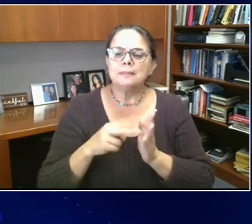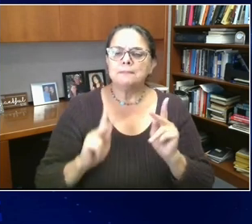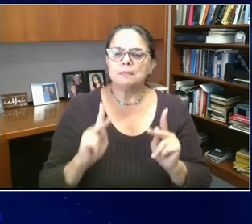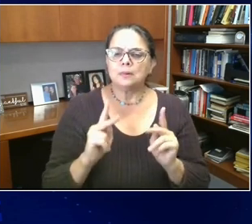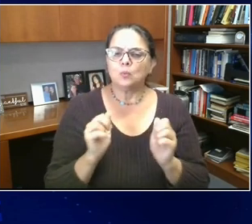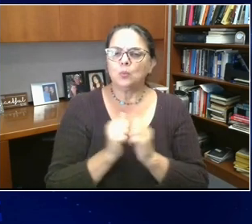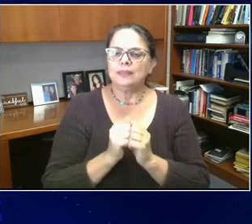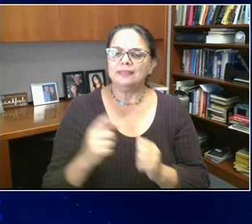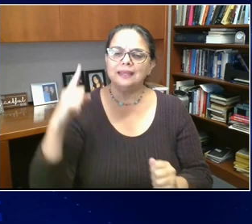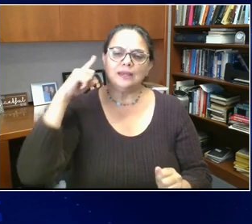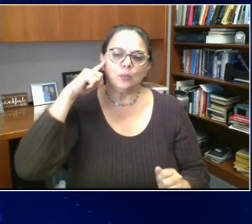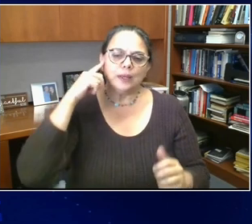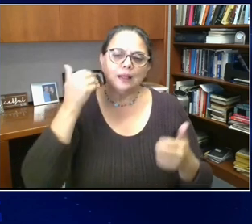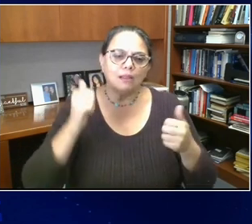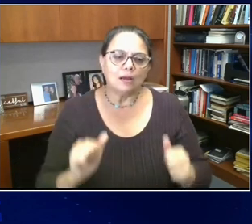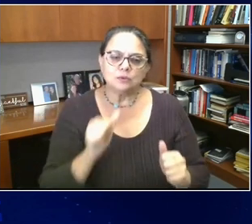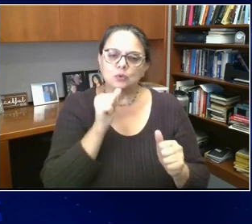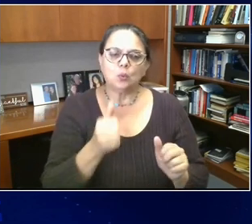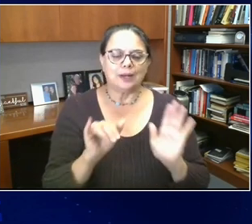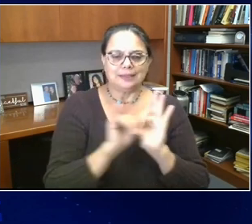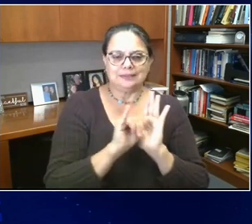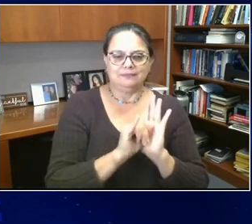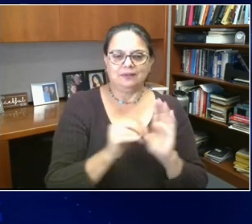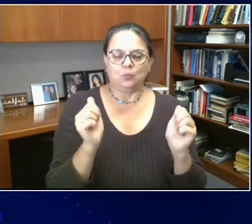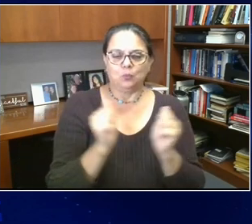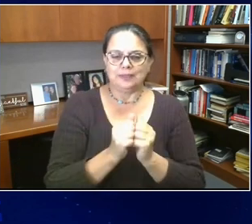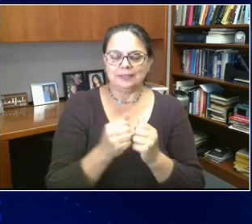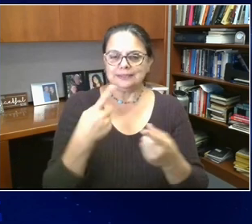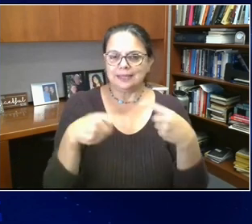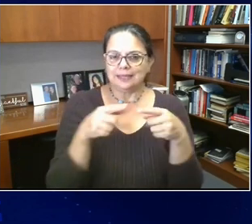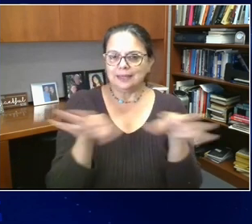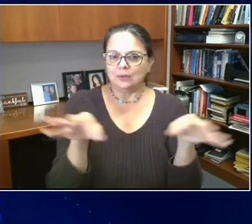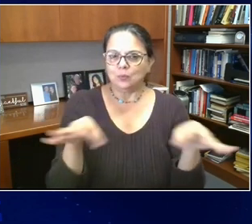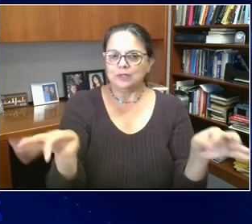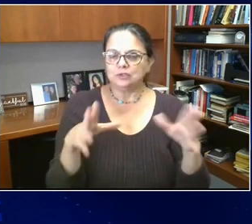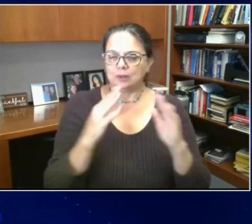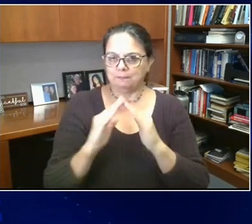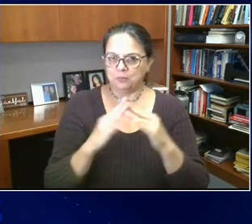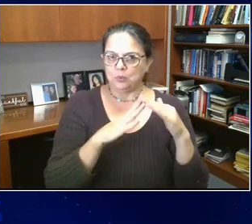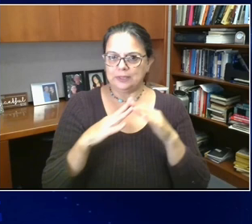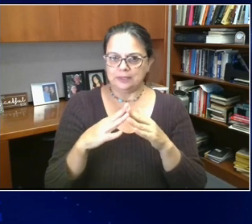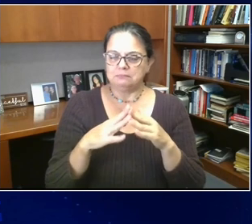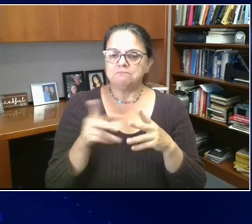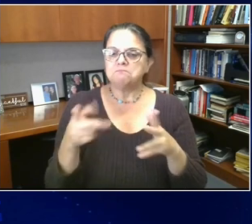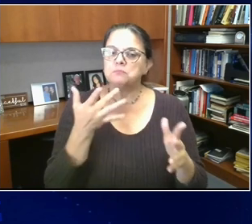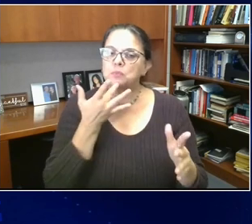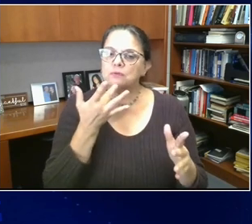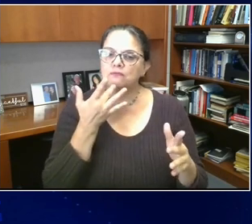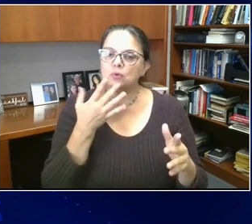Lowercase d deaf refers to those with hearing loss who do not identify with the sign language